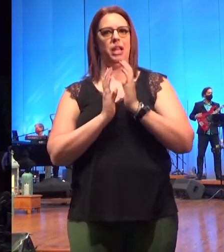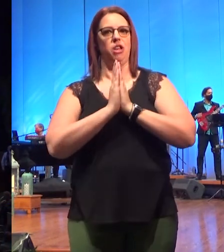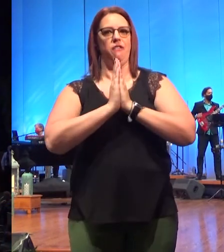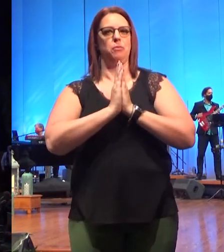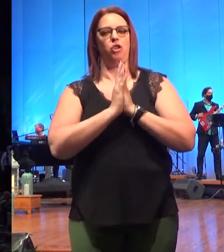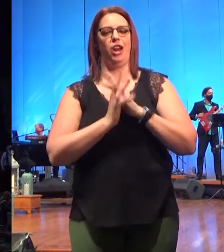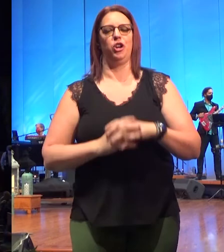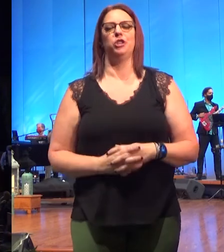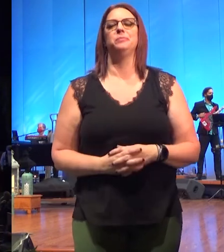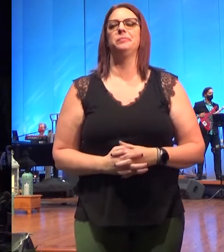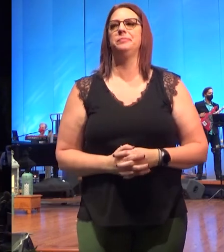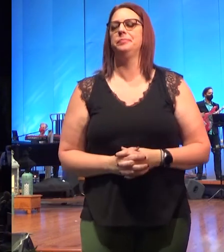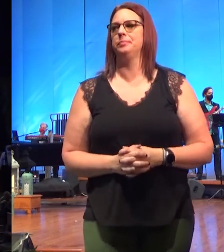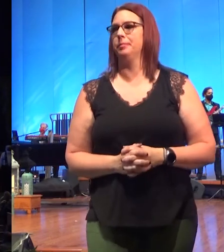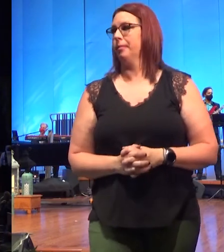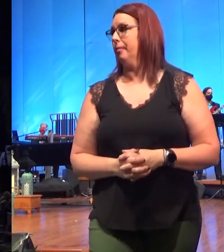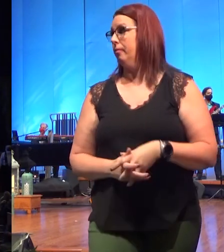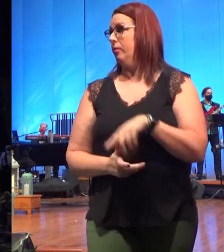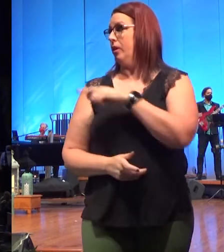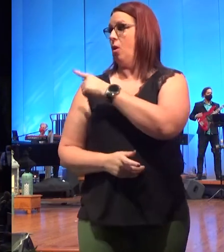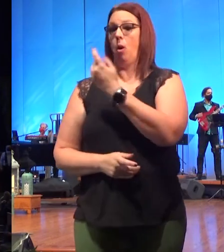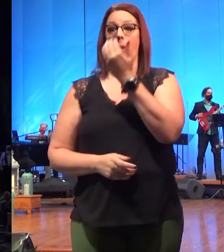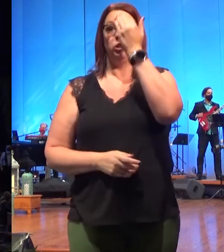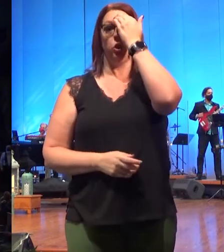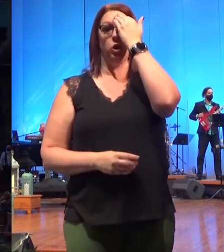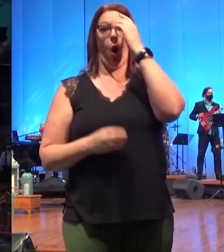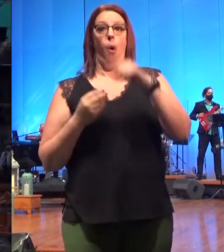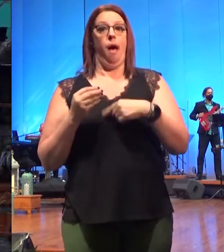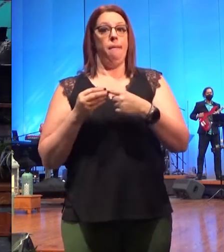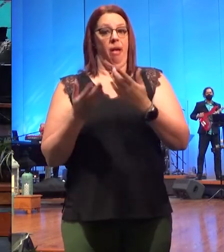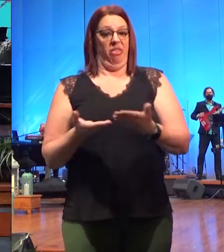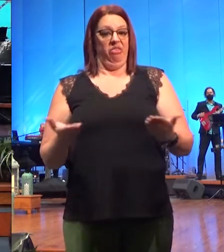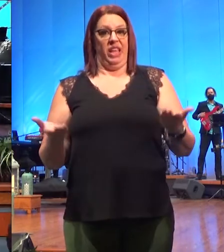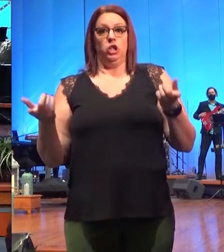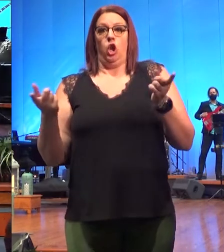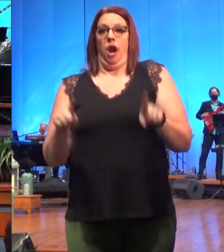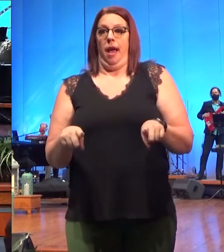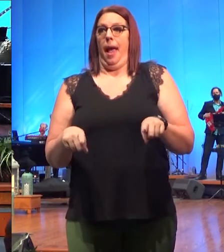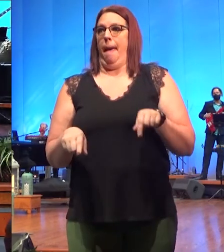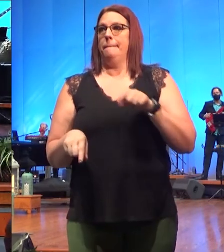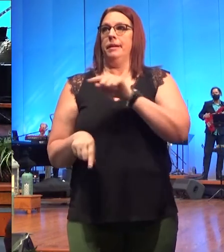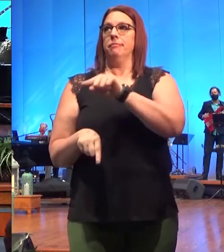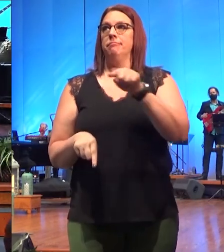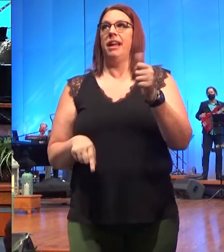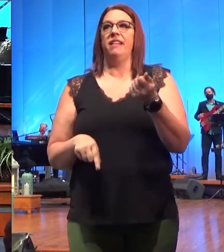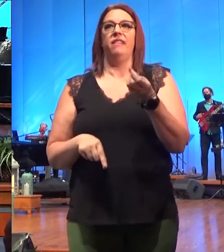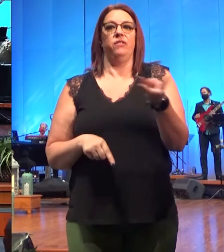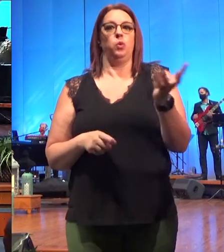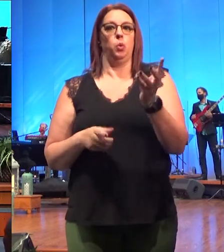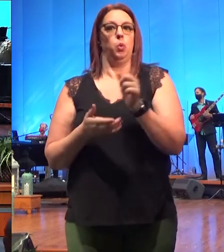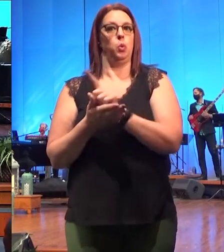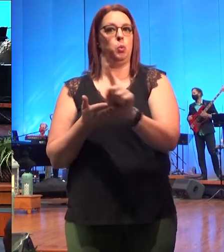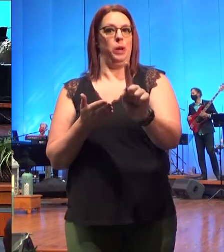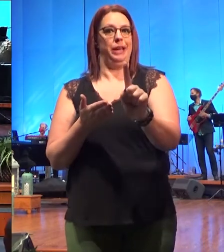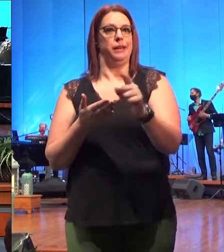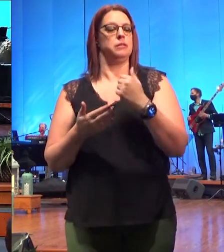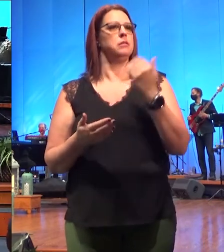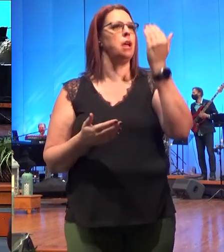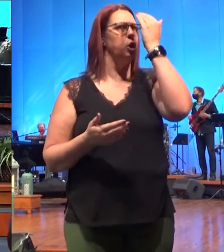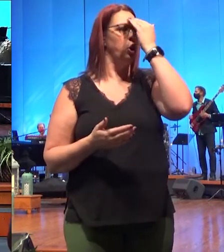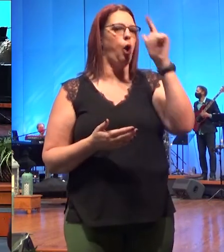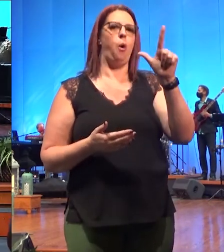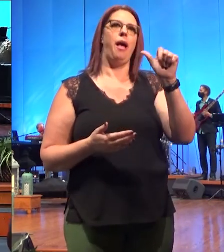them after the service. And we want you to know about some things that are coming up here in the next few weeks. I want you to know that at the Lakewood